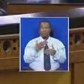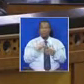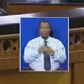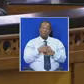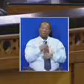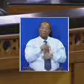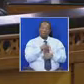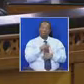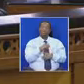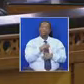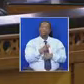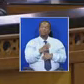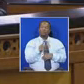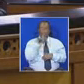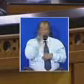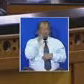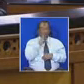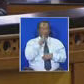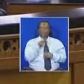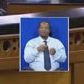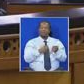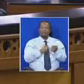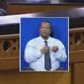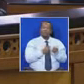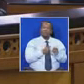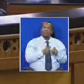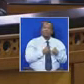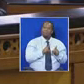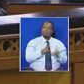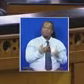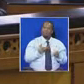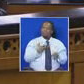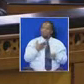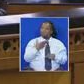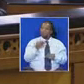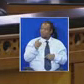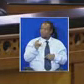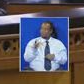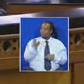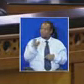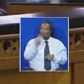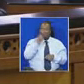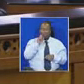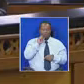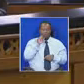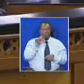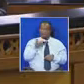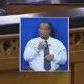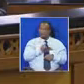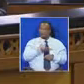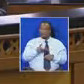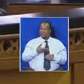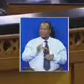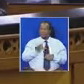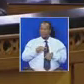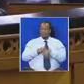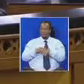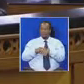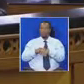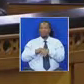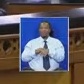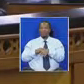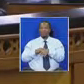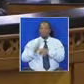government that is very quick to prosecute a frail old lady for racism while they are merely staring into the void when a prominent